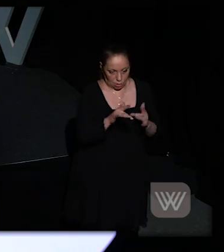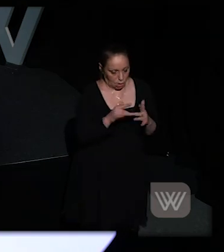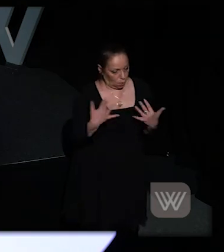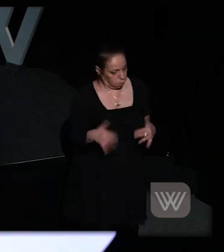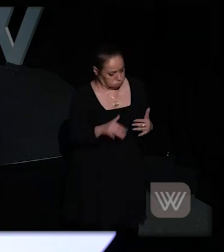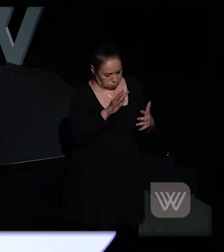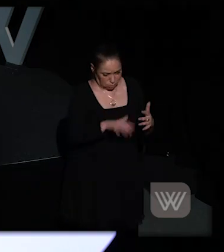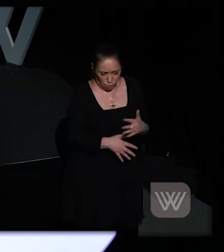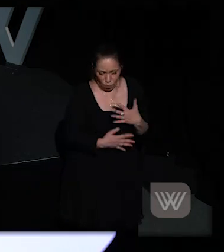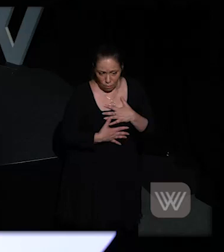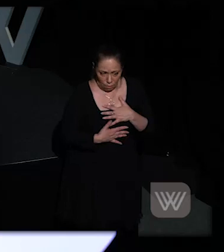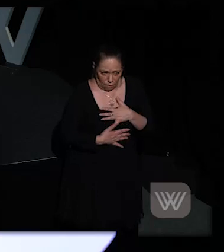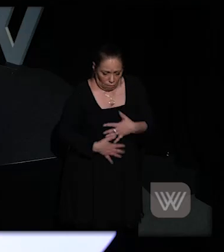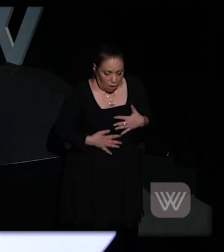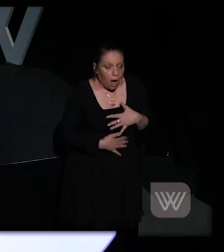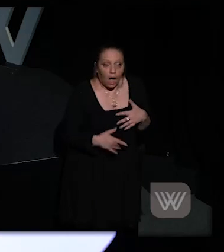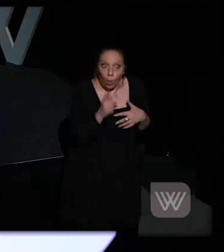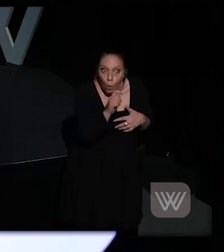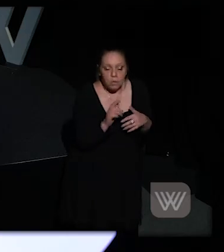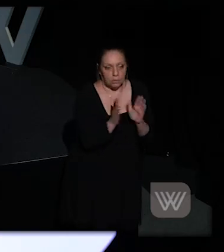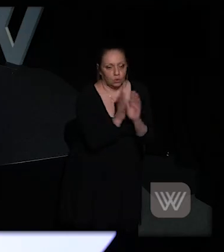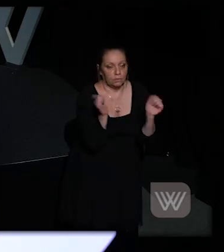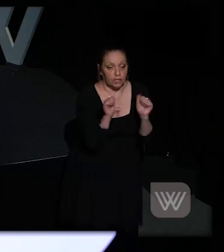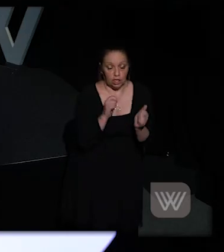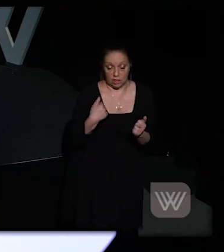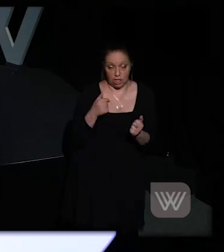She, in the process of, I was nearly finished the book and she